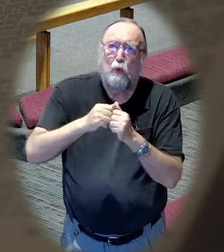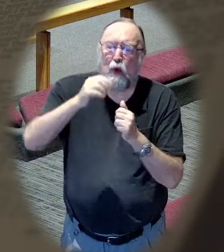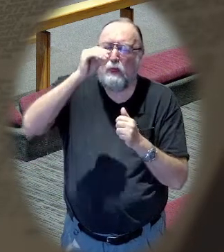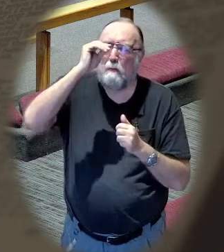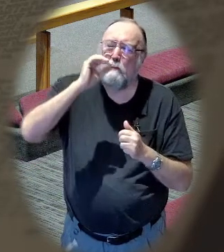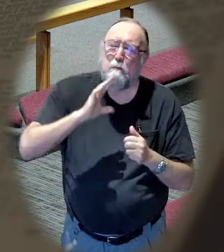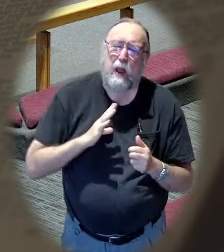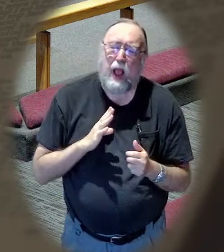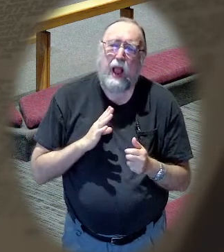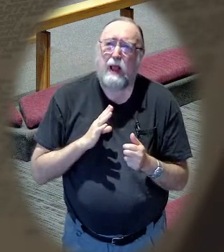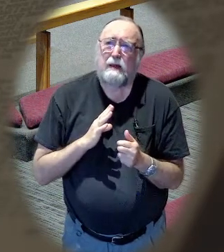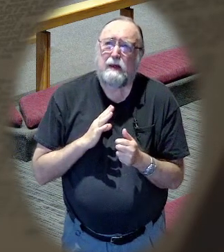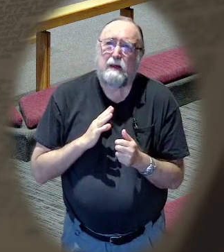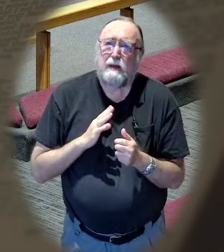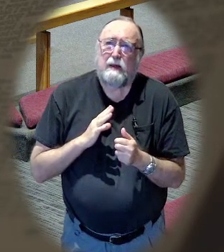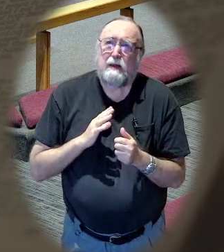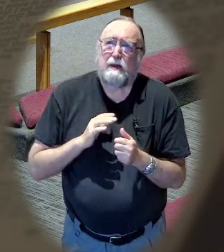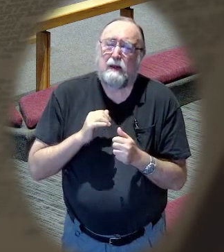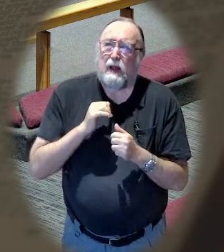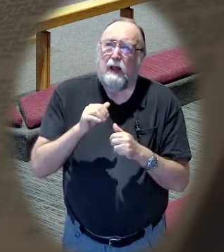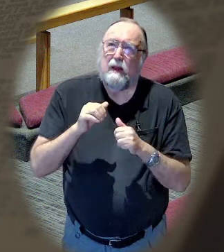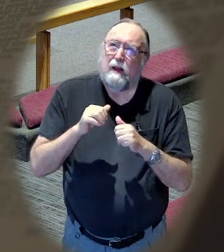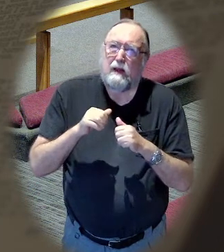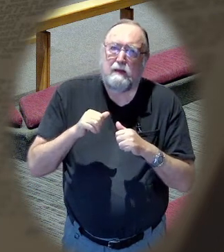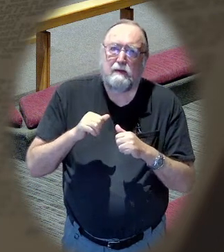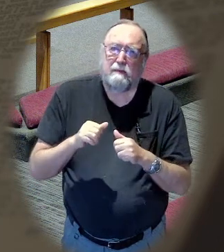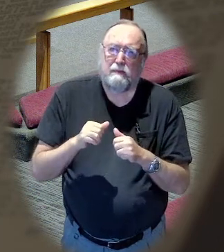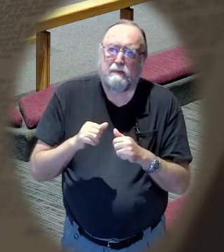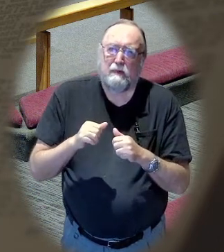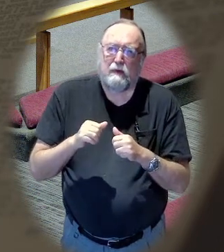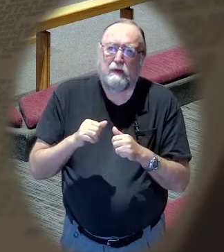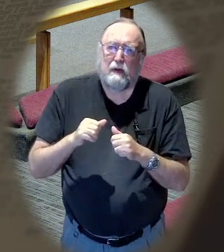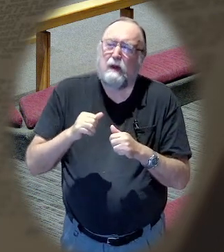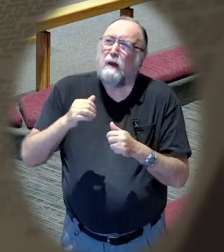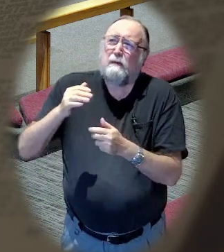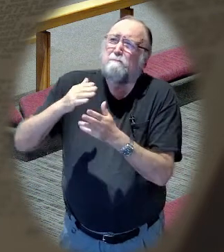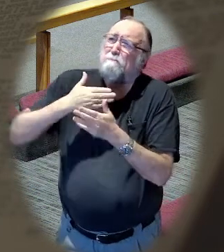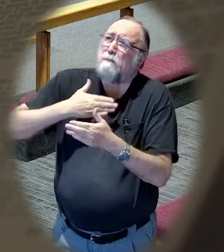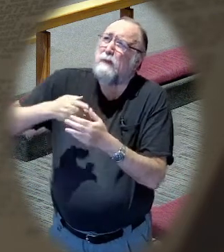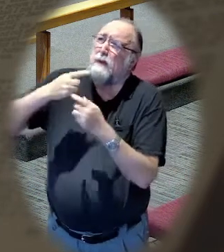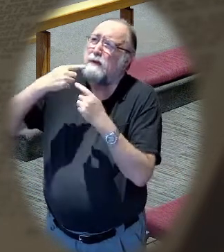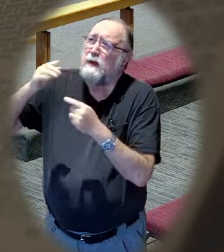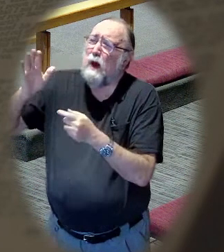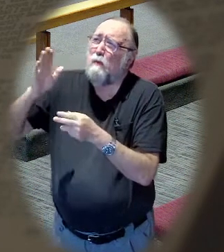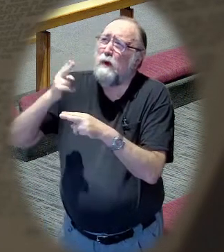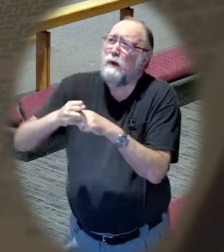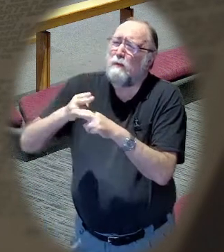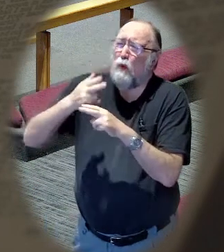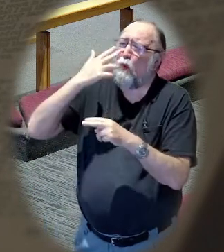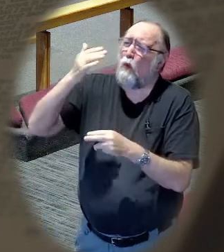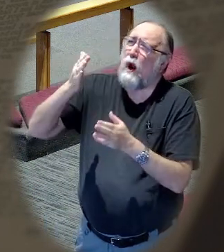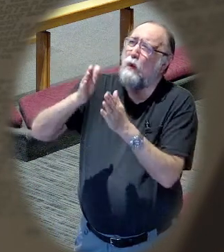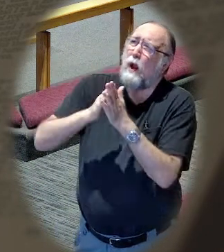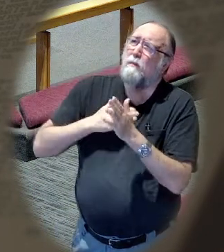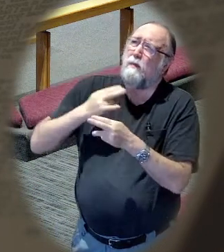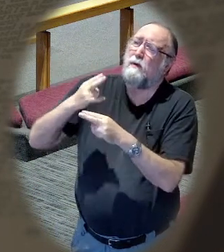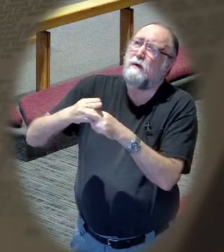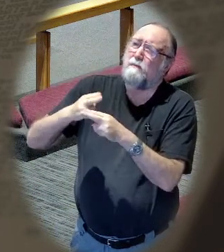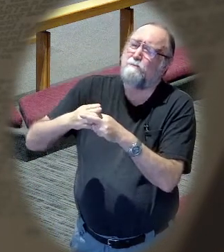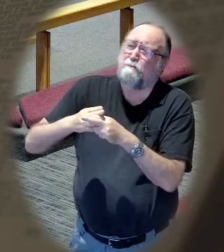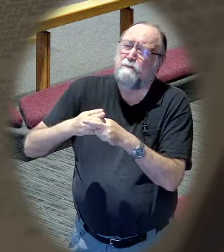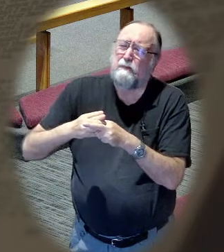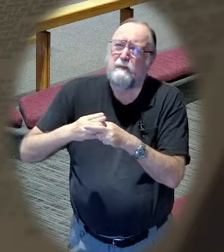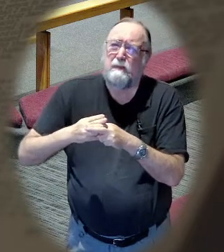Then Jacob asked him, "Please tell me your name." But he said, "Why is it that you ask my name?" And